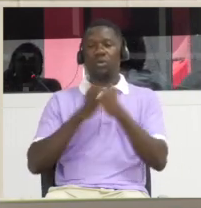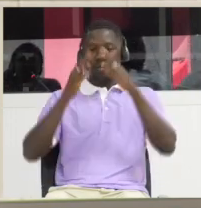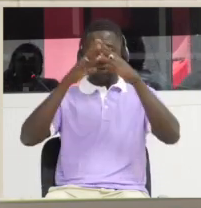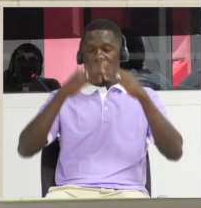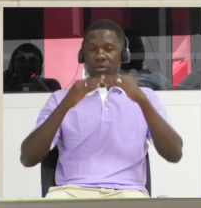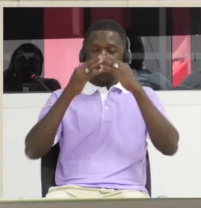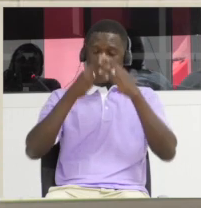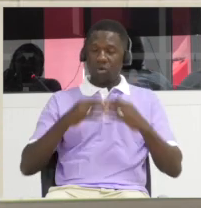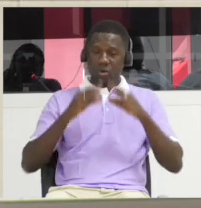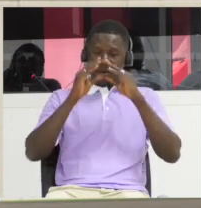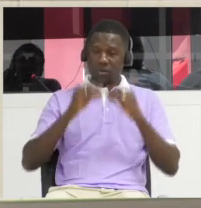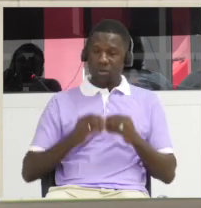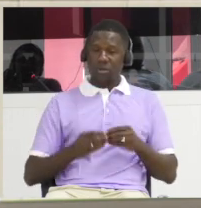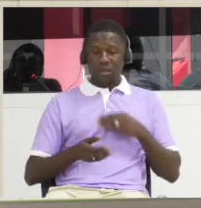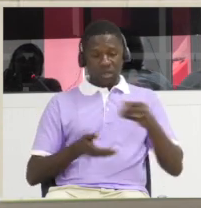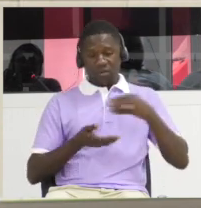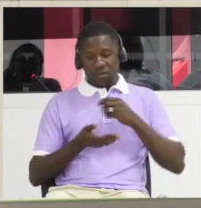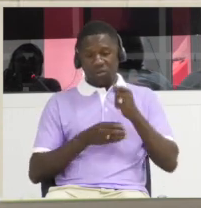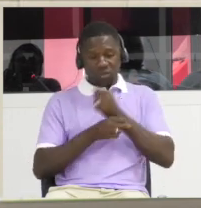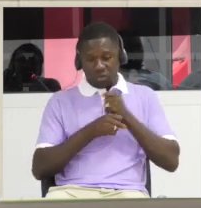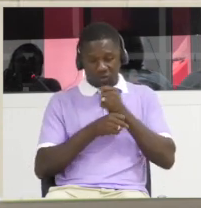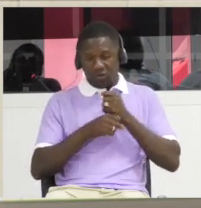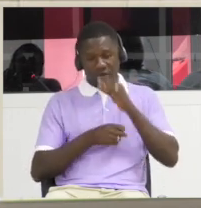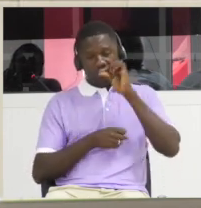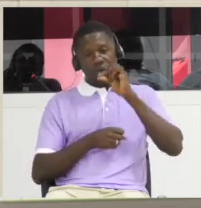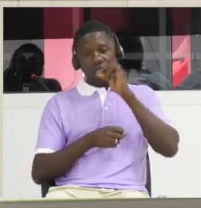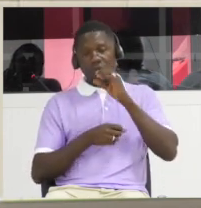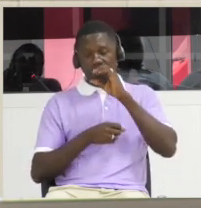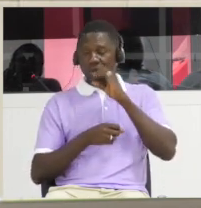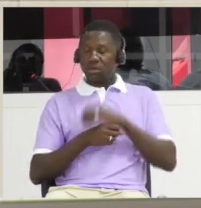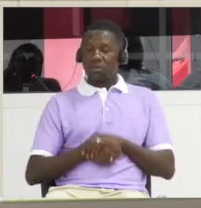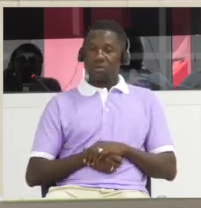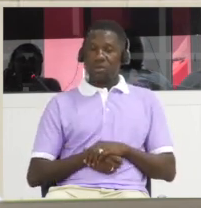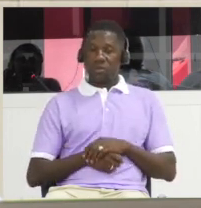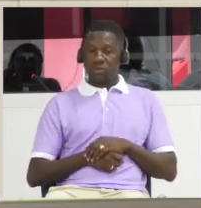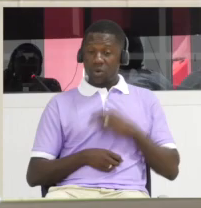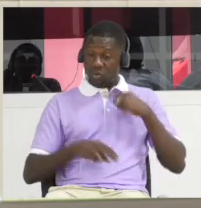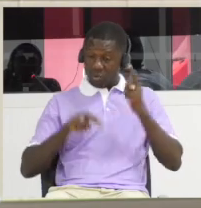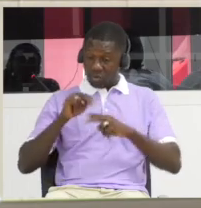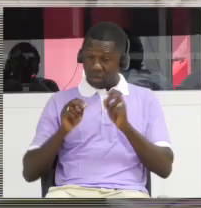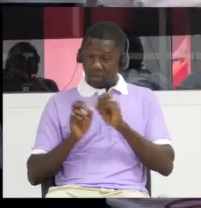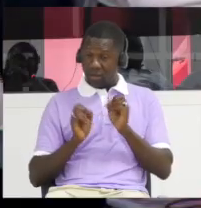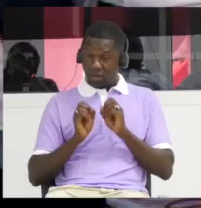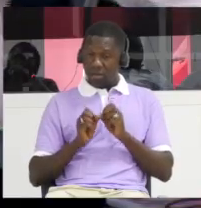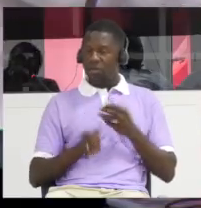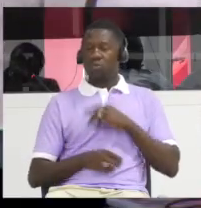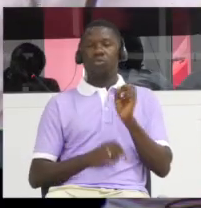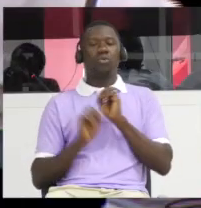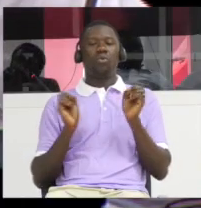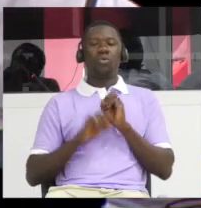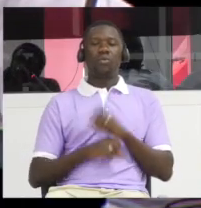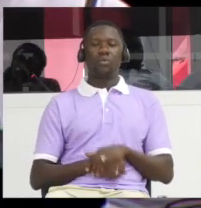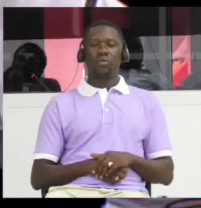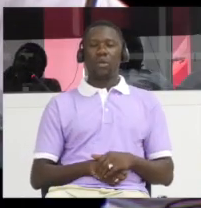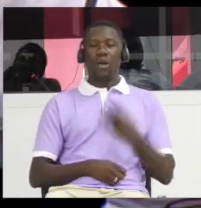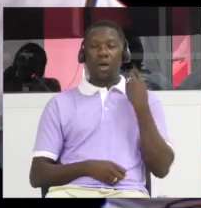Let's have us coffee. Were you malhandled in any way? No, not at all. So how about Keba Sisi, as far